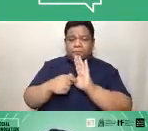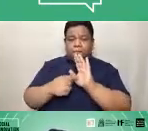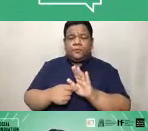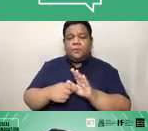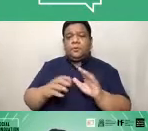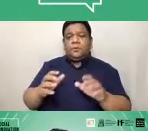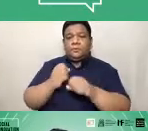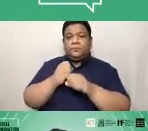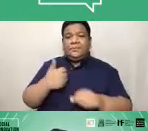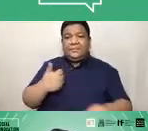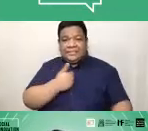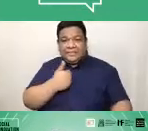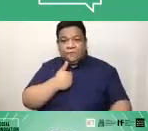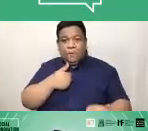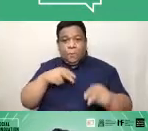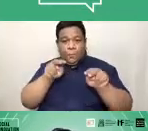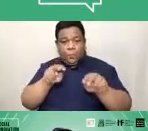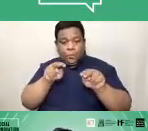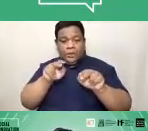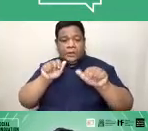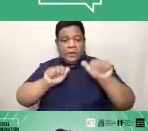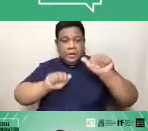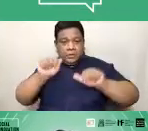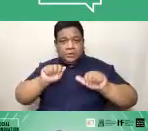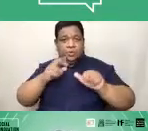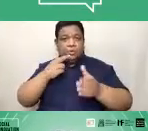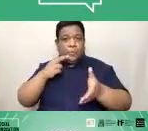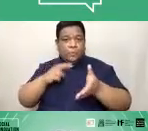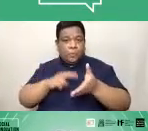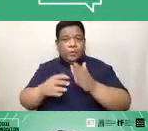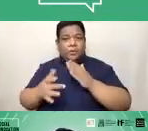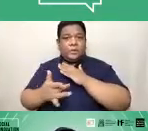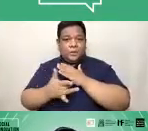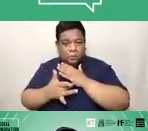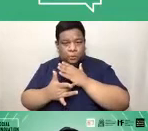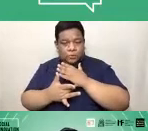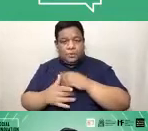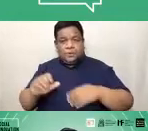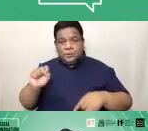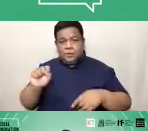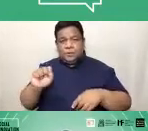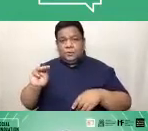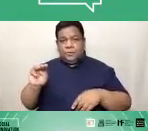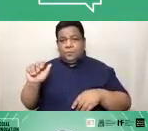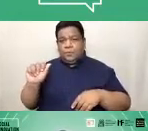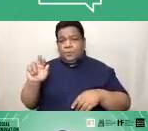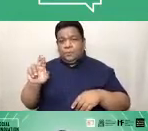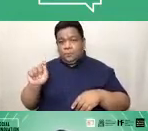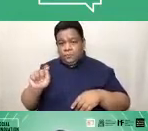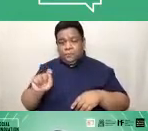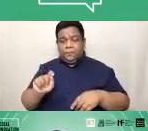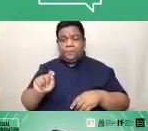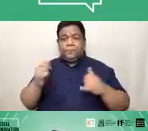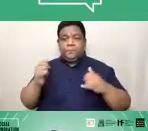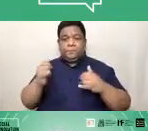for Self-Monitoring, Analysis and Reporting Technology. So let's break it down